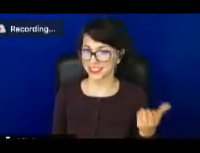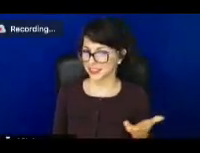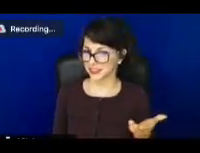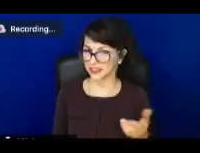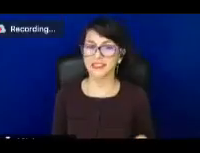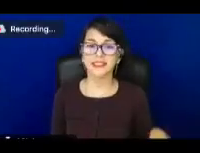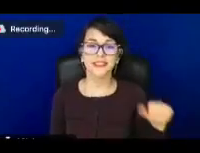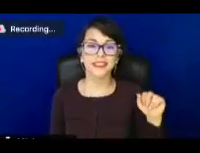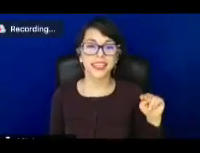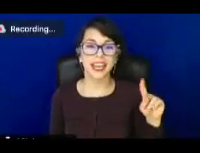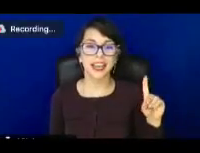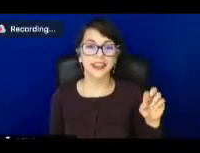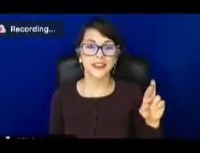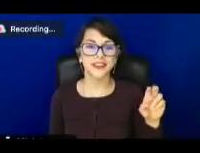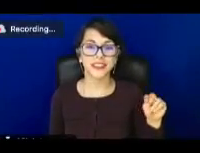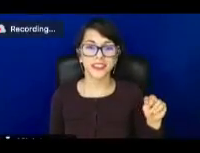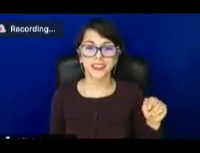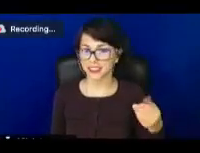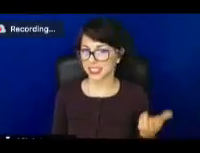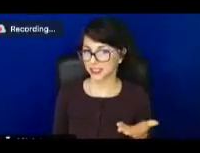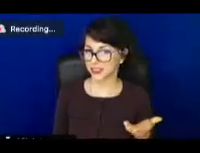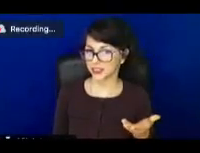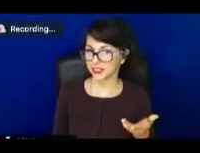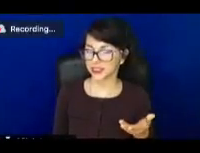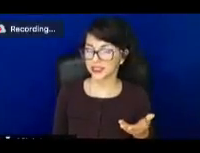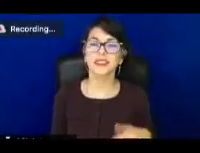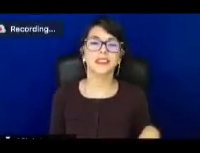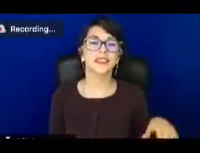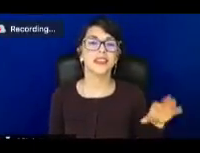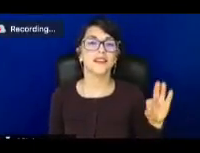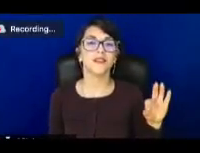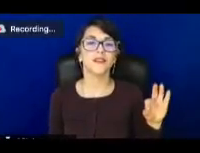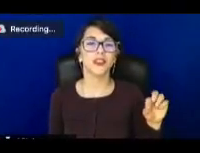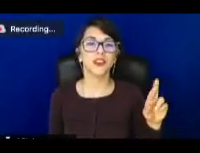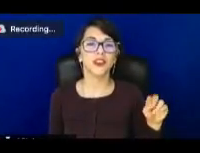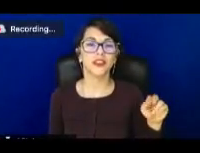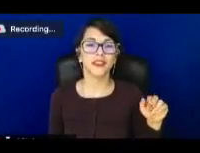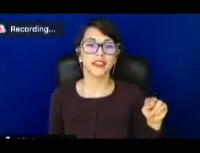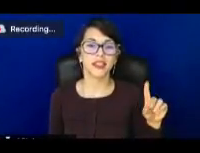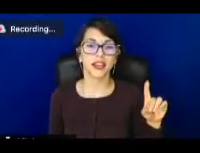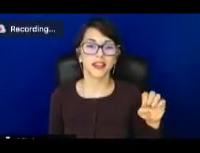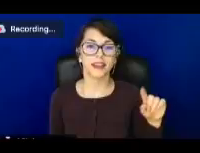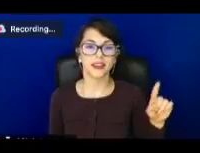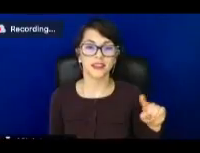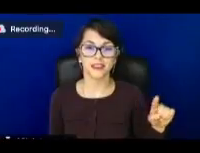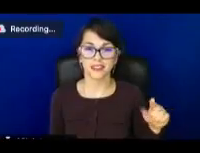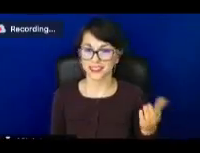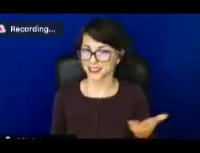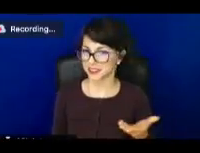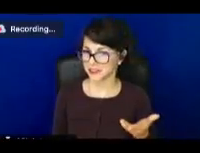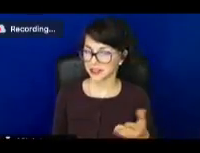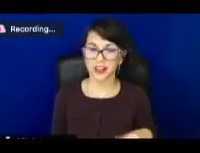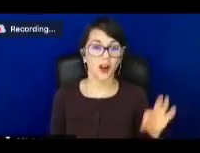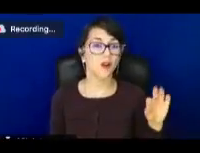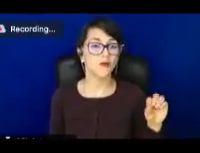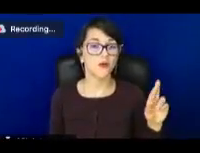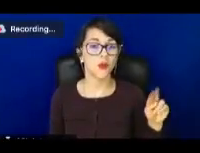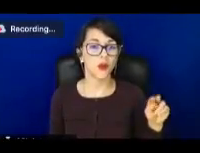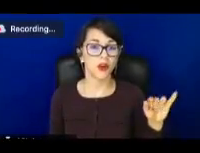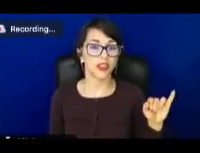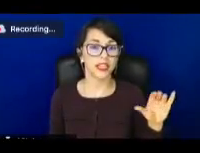Commissioner Anderson? Here. Commissioner Fernandez? Here. Commissioner Fornashari?